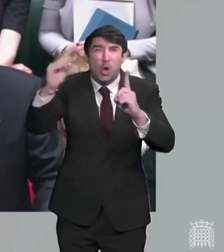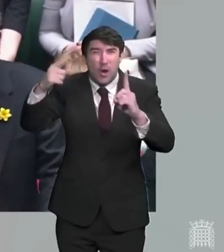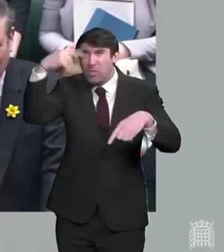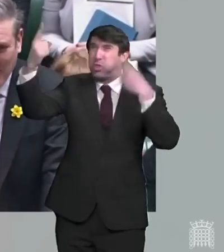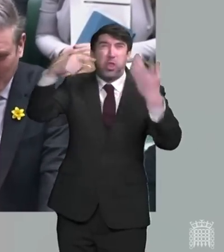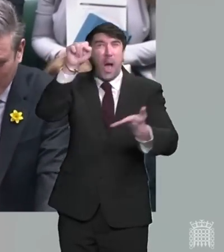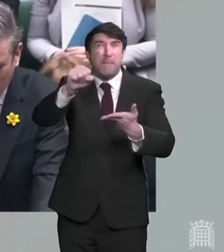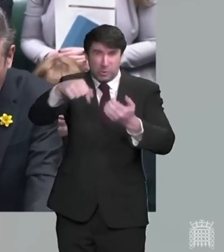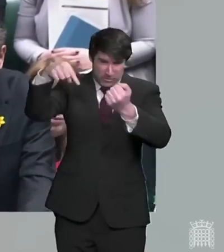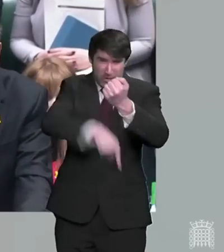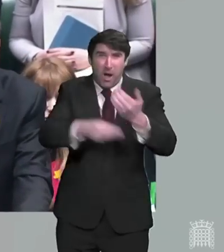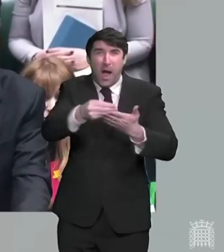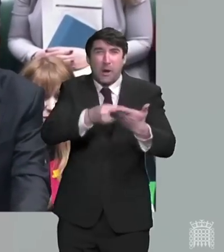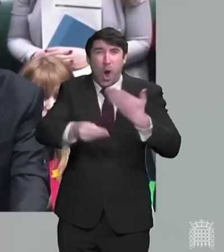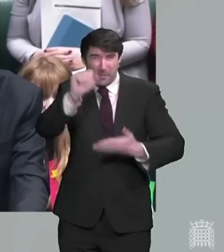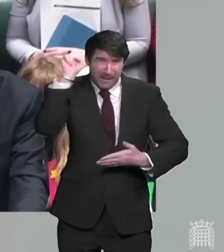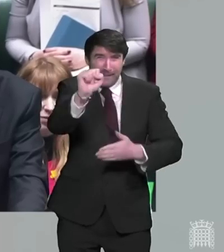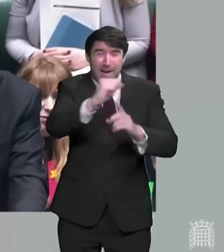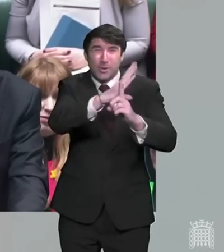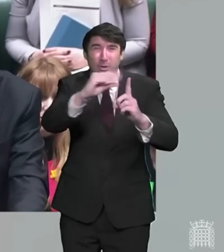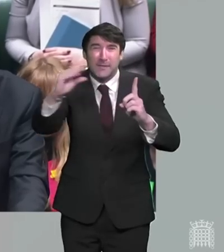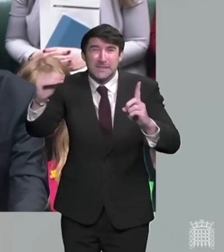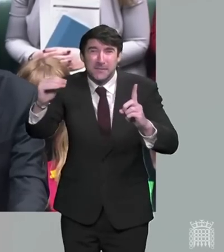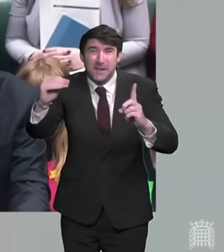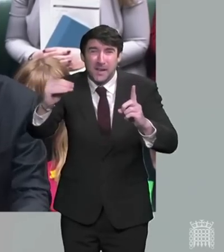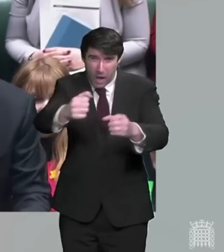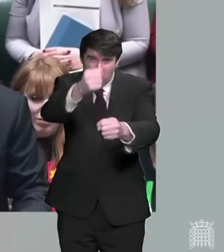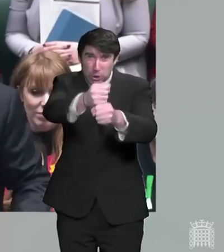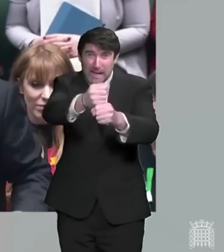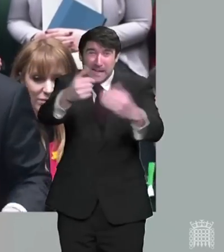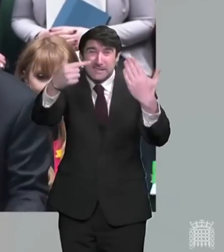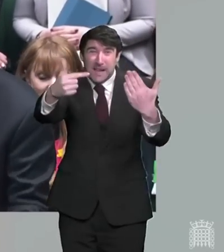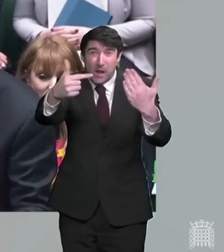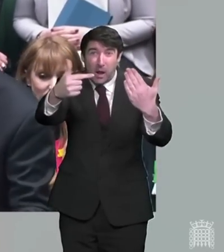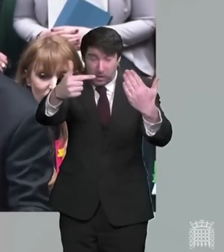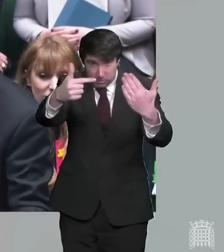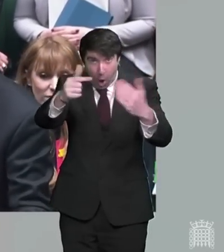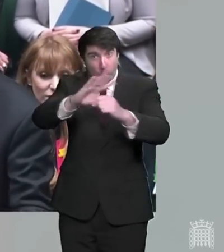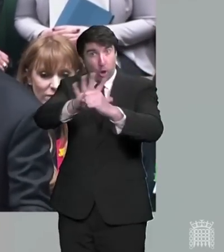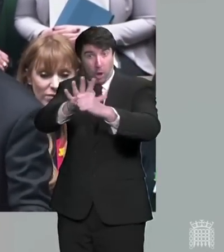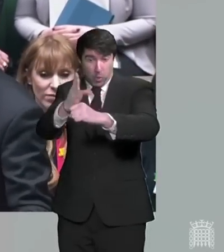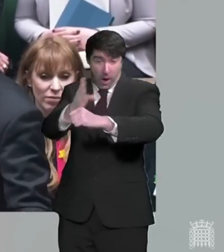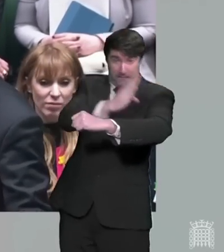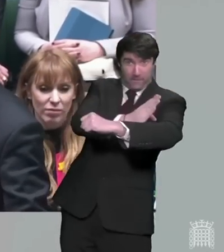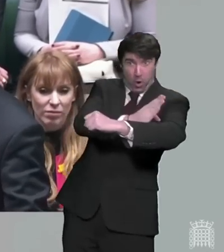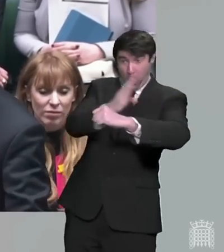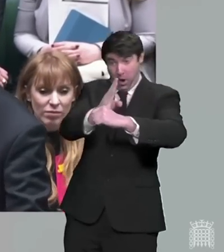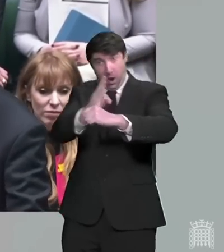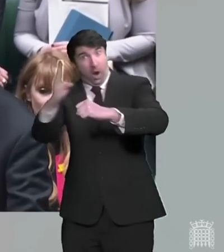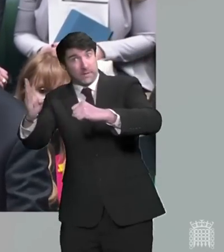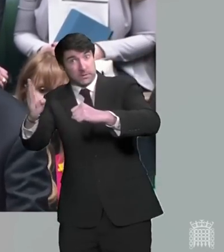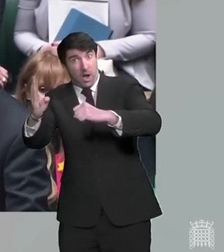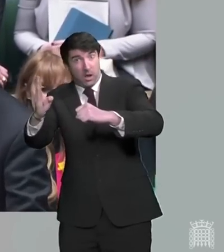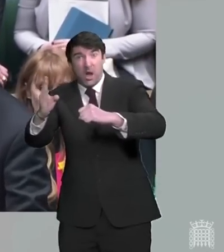Speaker, the only country in the G7 still poorer than it was before the pandemic, and he stands there pretending